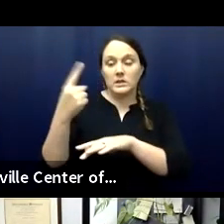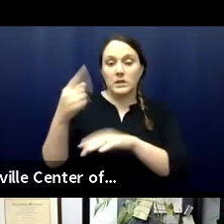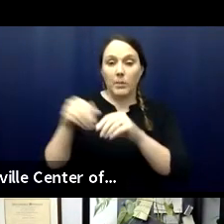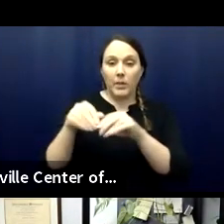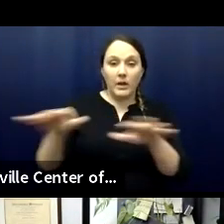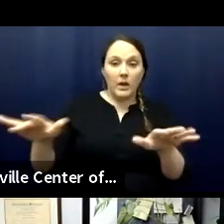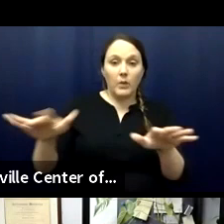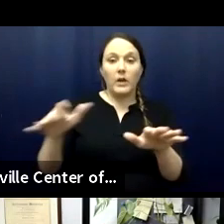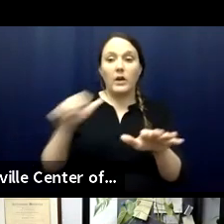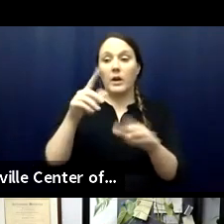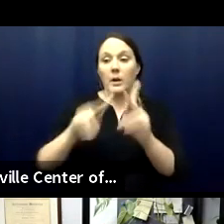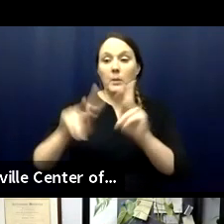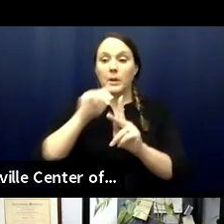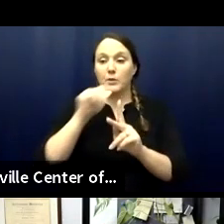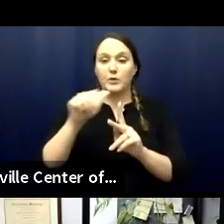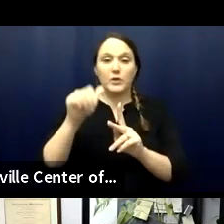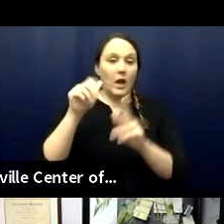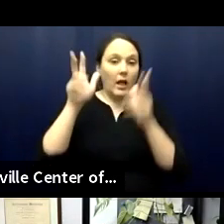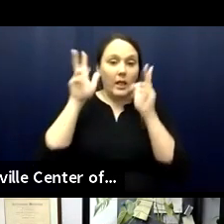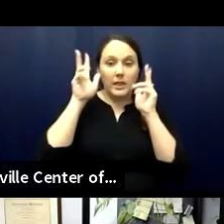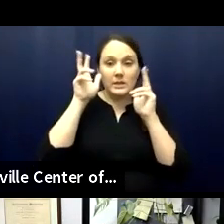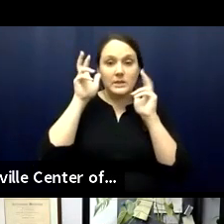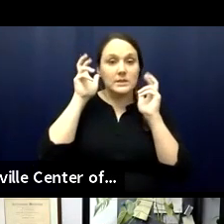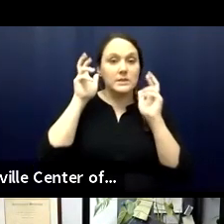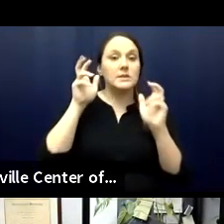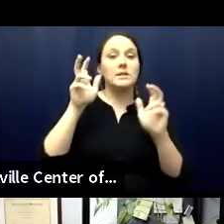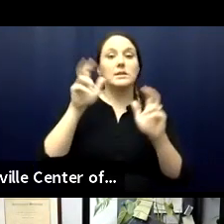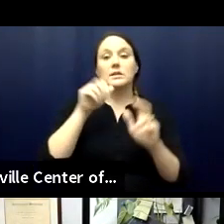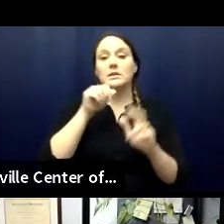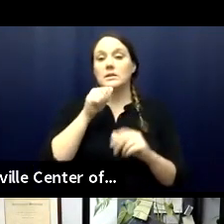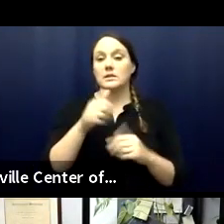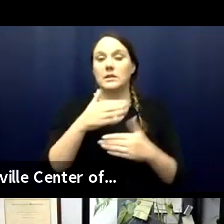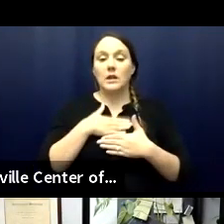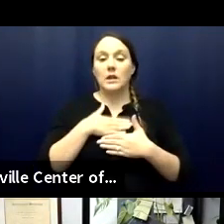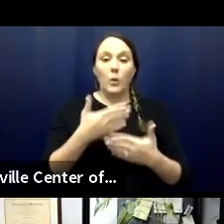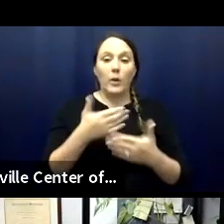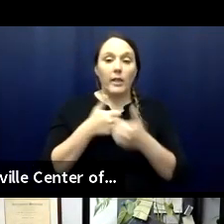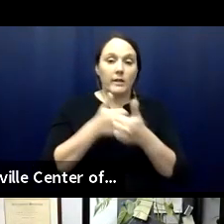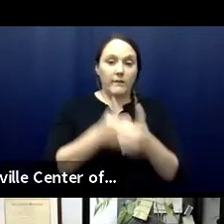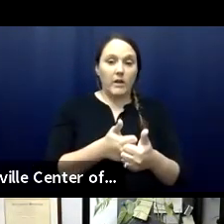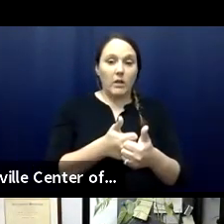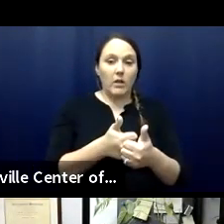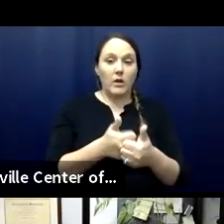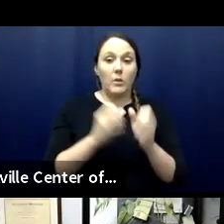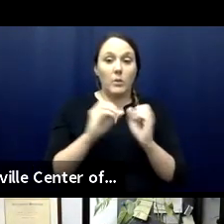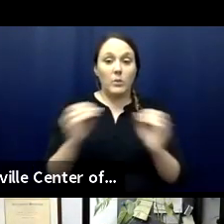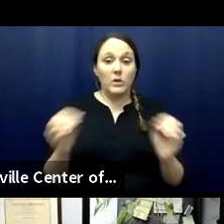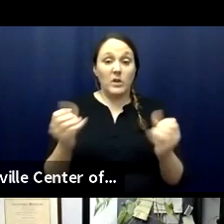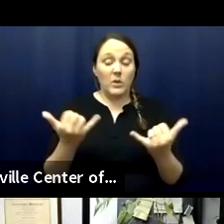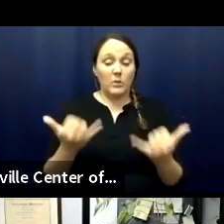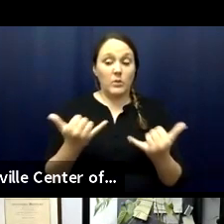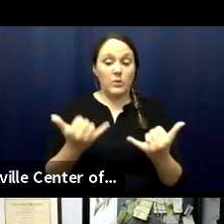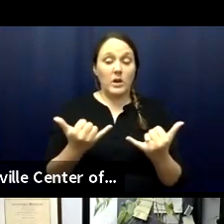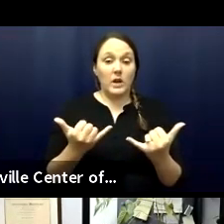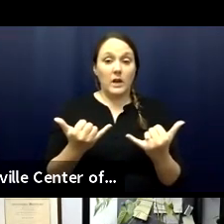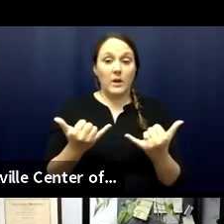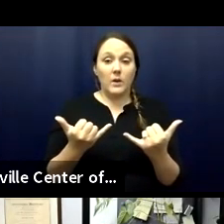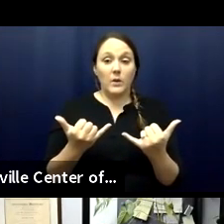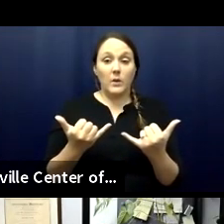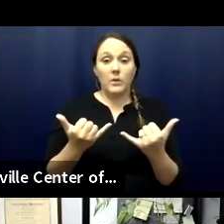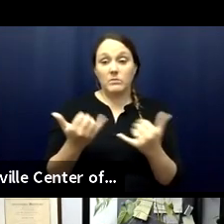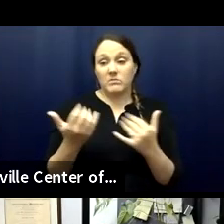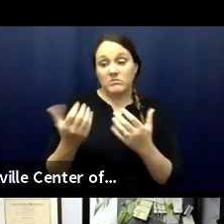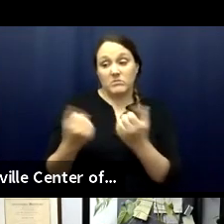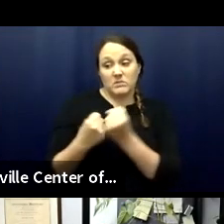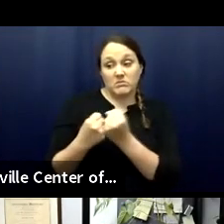people not listening and not being willing to follow. And we have nobody at this point, you know, enforcing